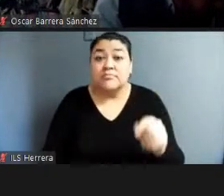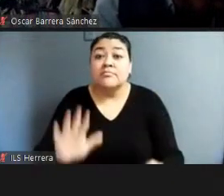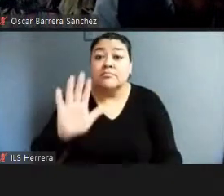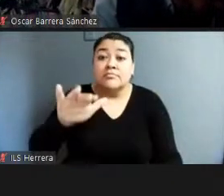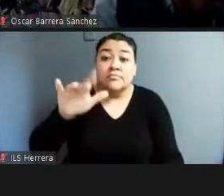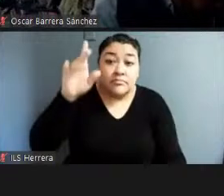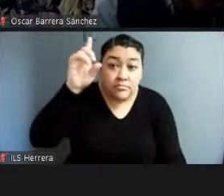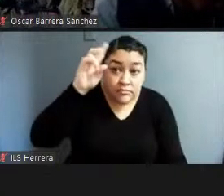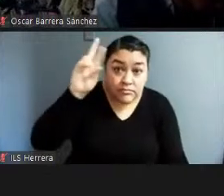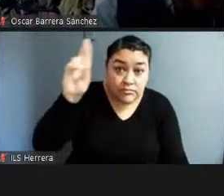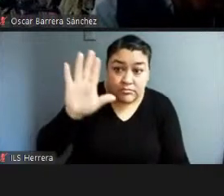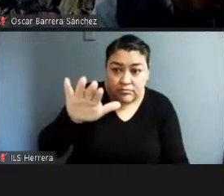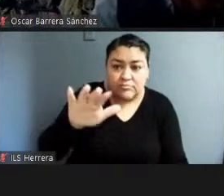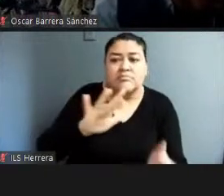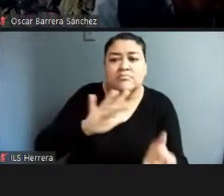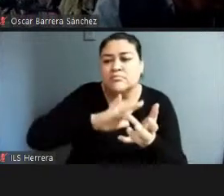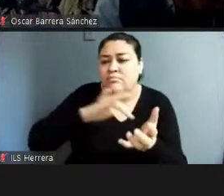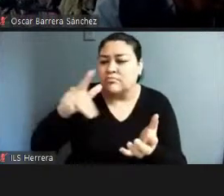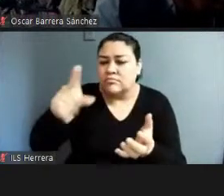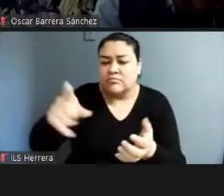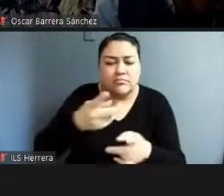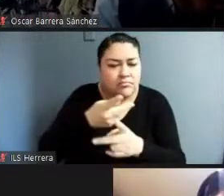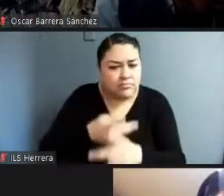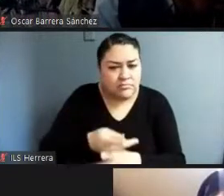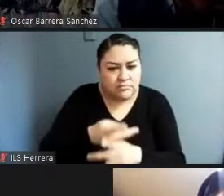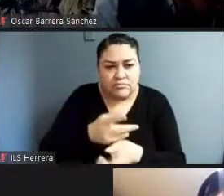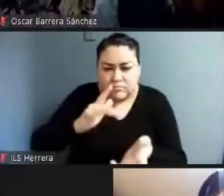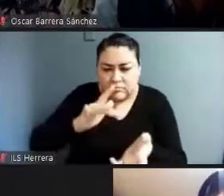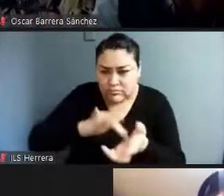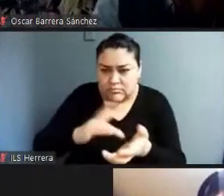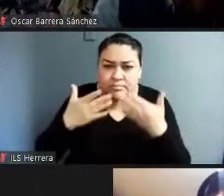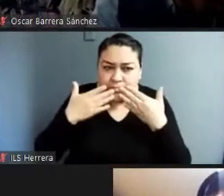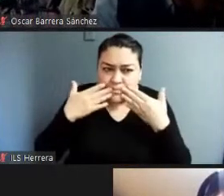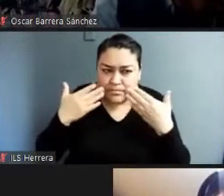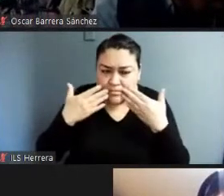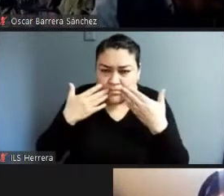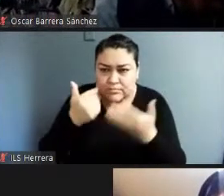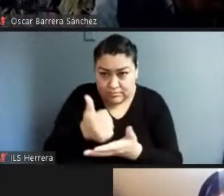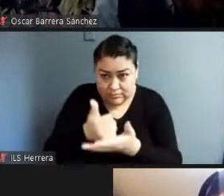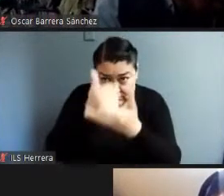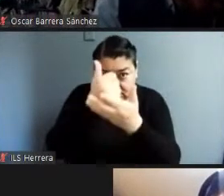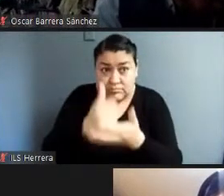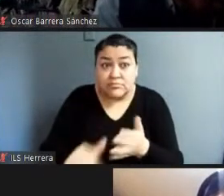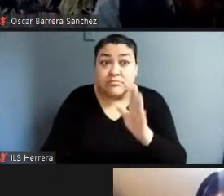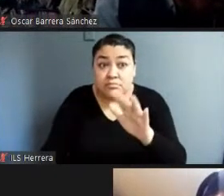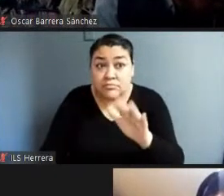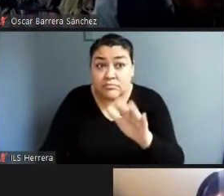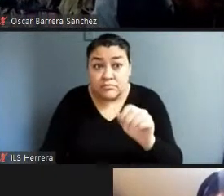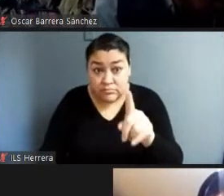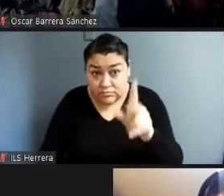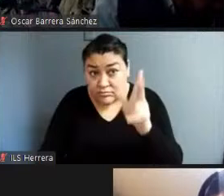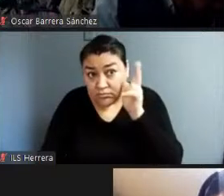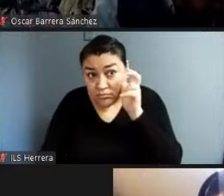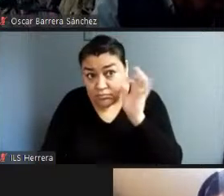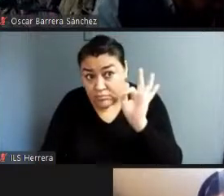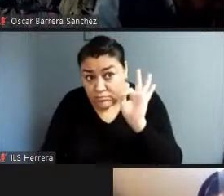to close. Dr. Tirado, thank you for being so thoughtful.